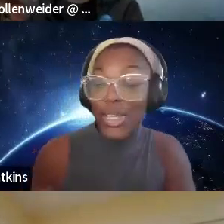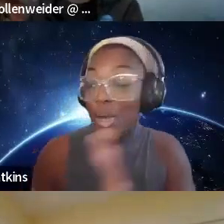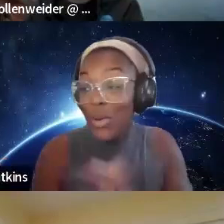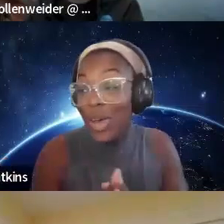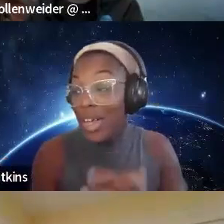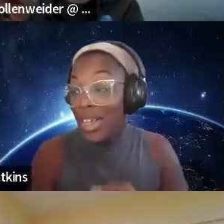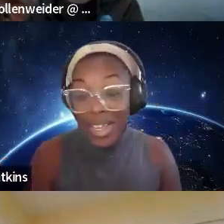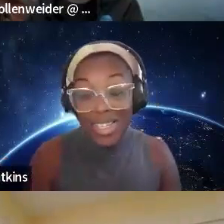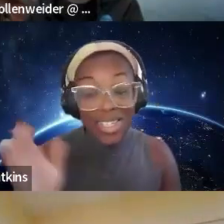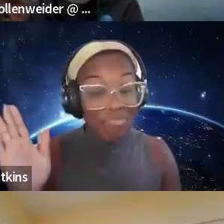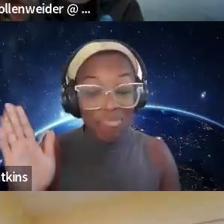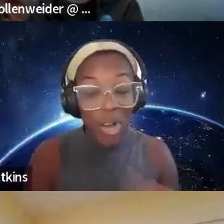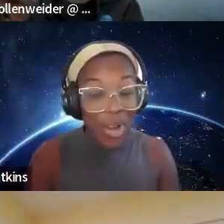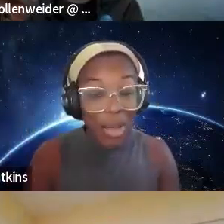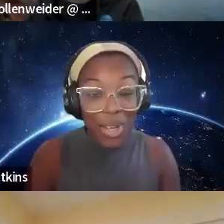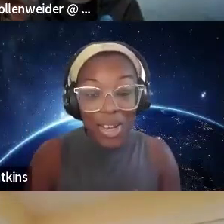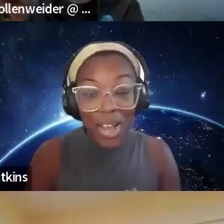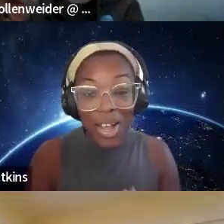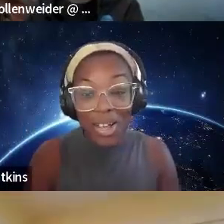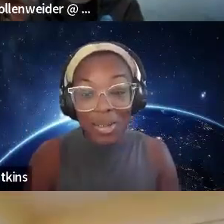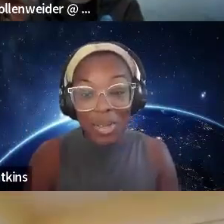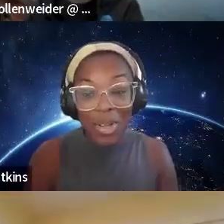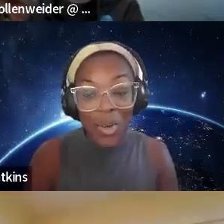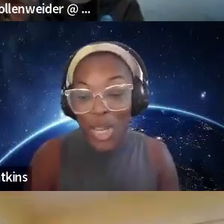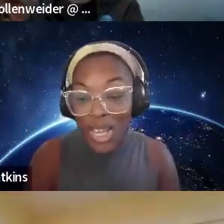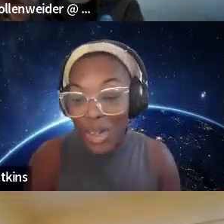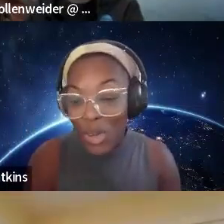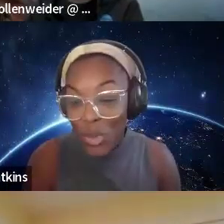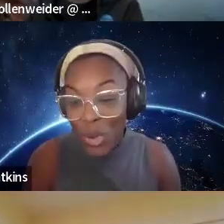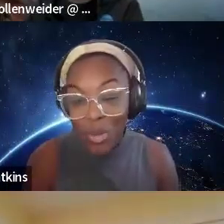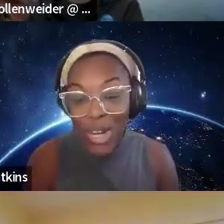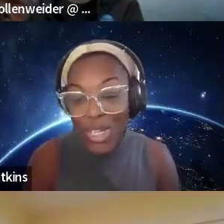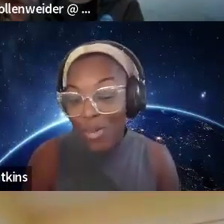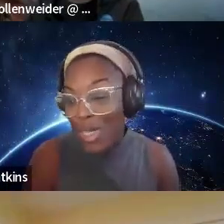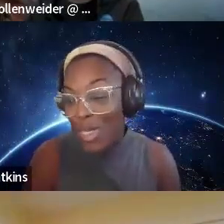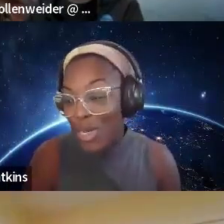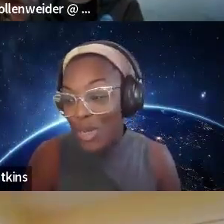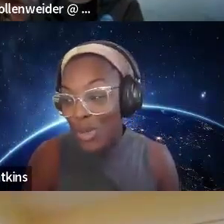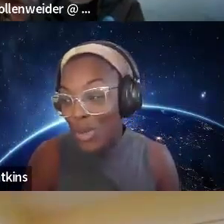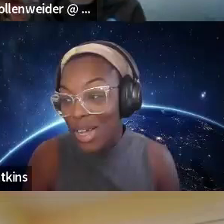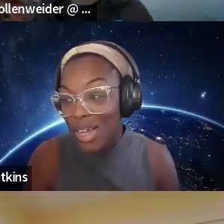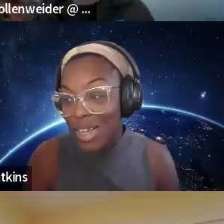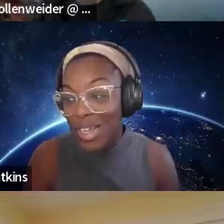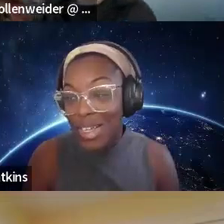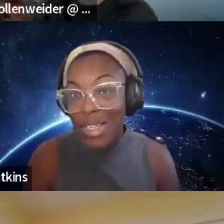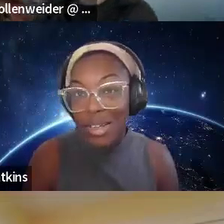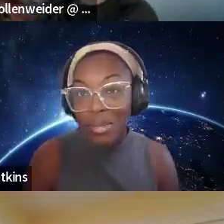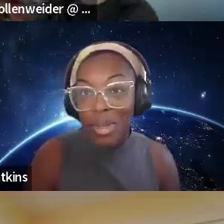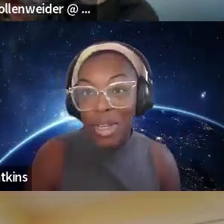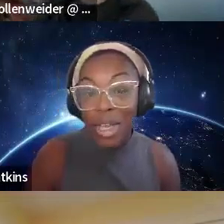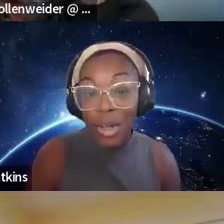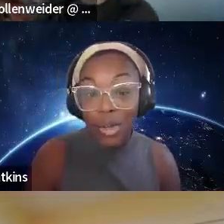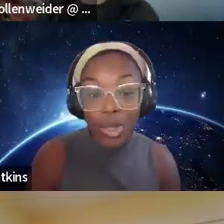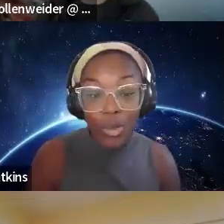Okay, so yes, COVID happened. We were providing services to